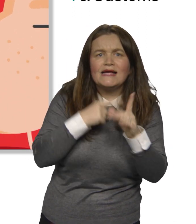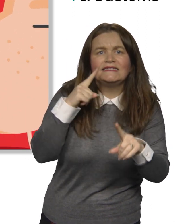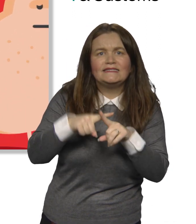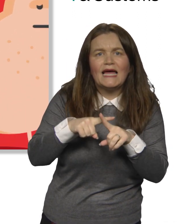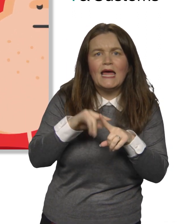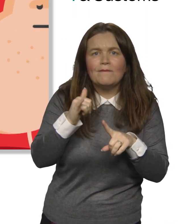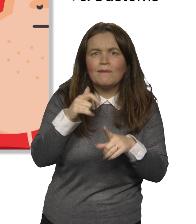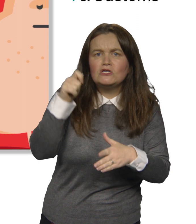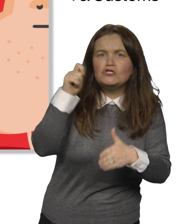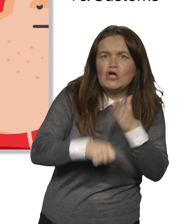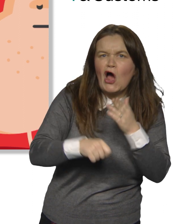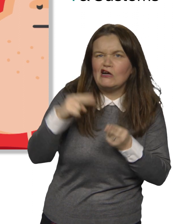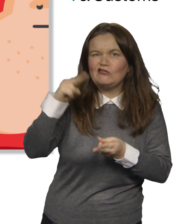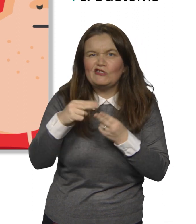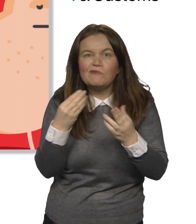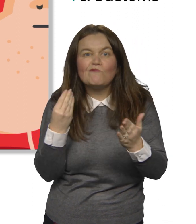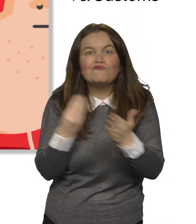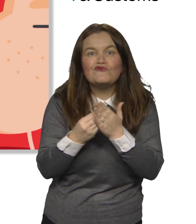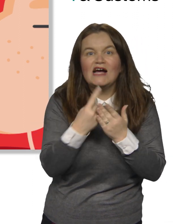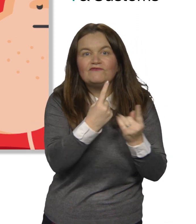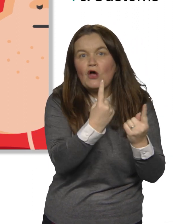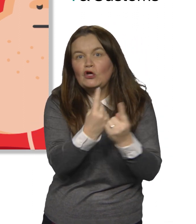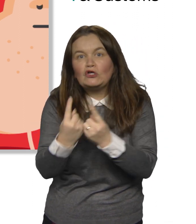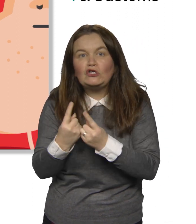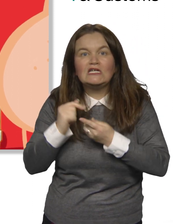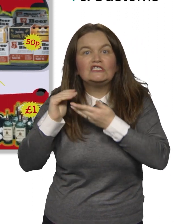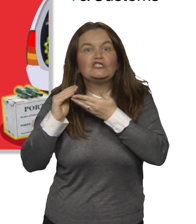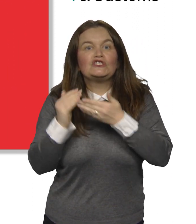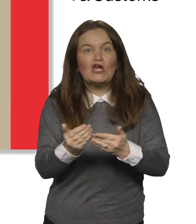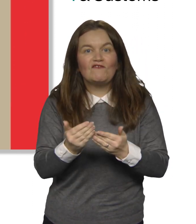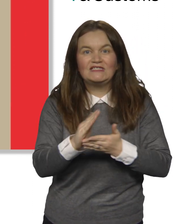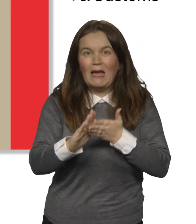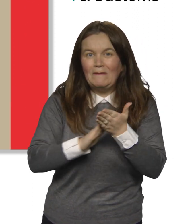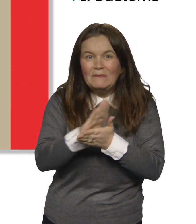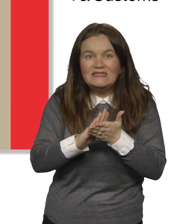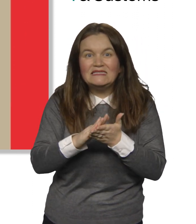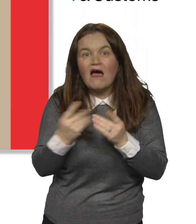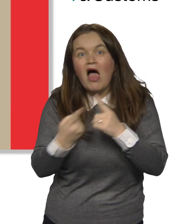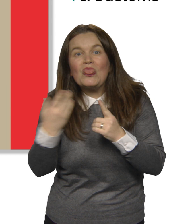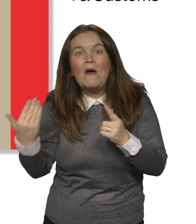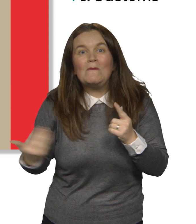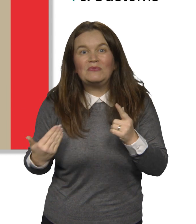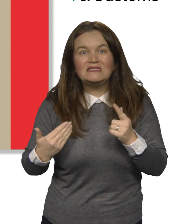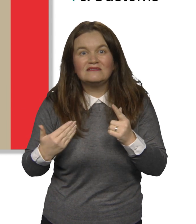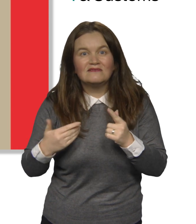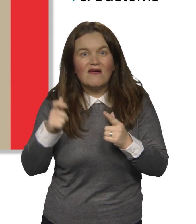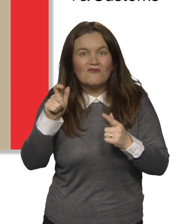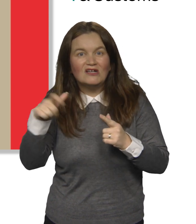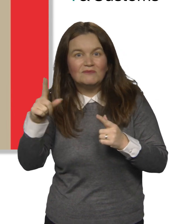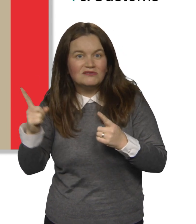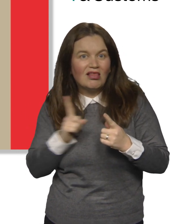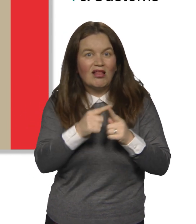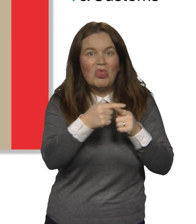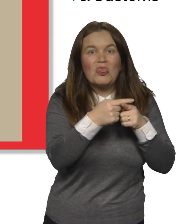tax may be able to charge less for the goods and services they sell, and this means that in undercutting prices they take